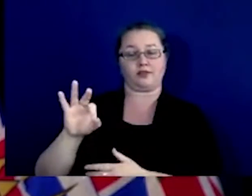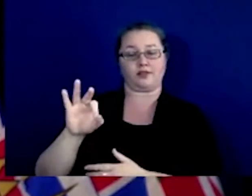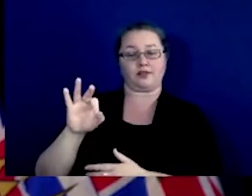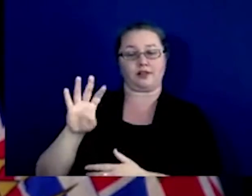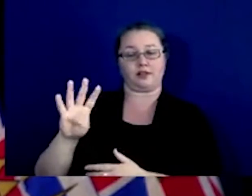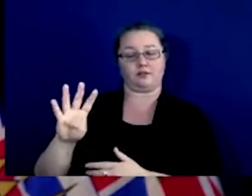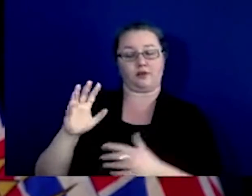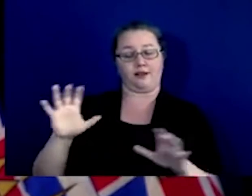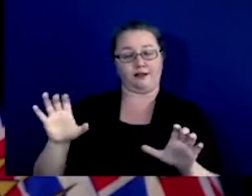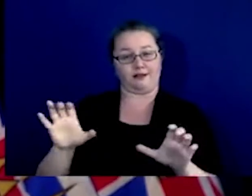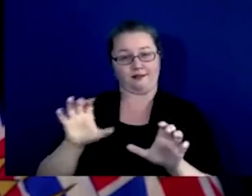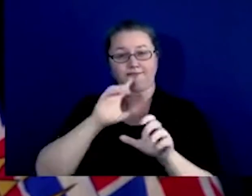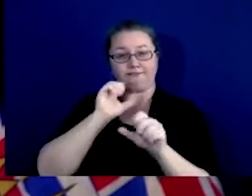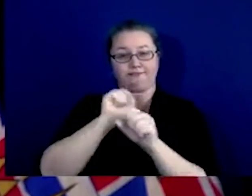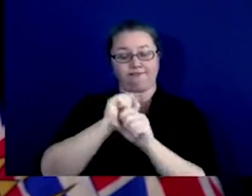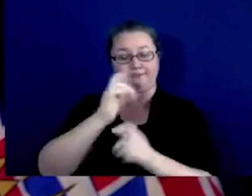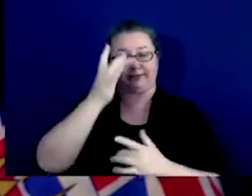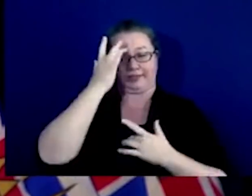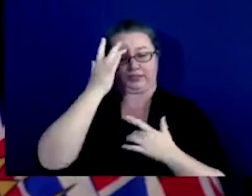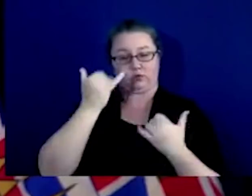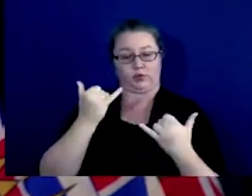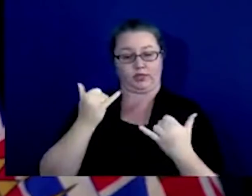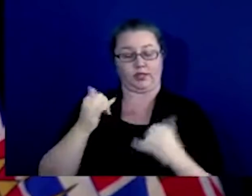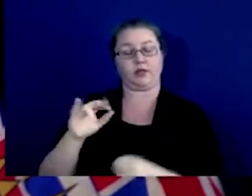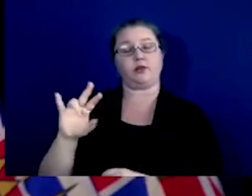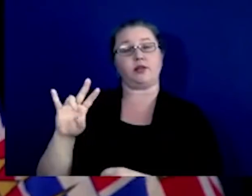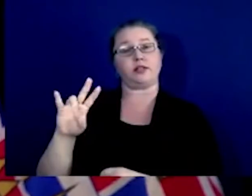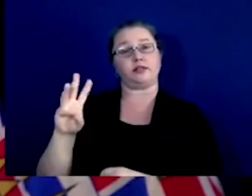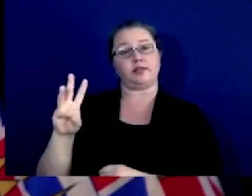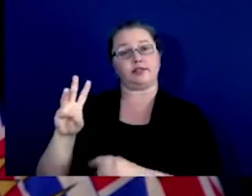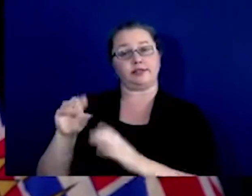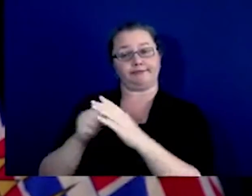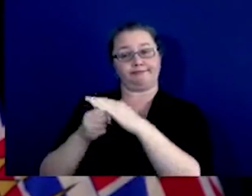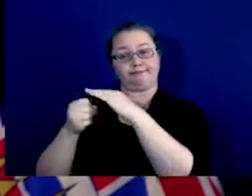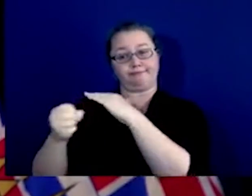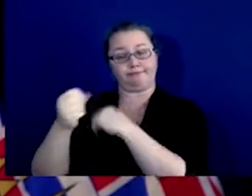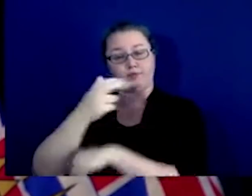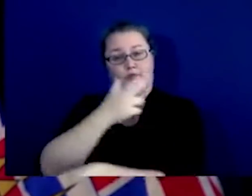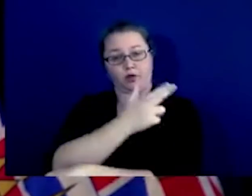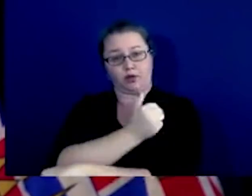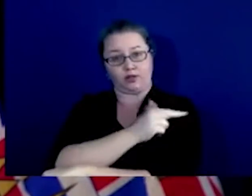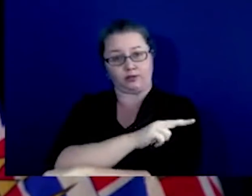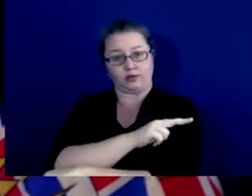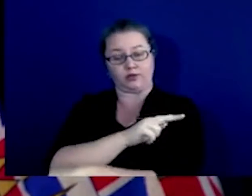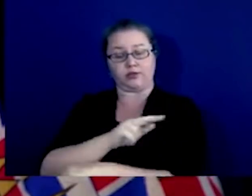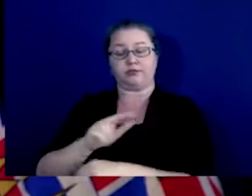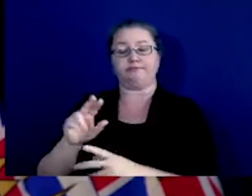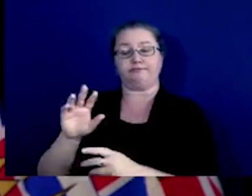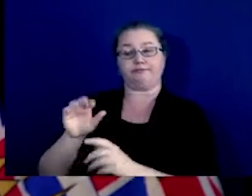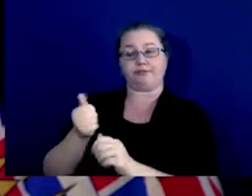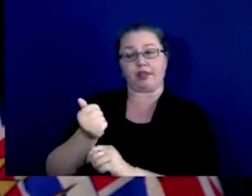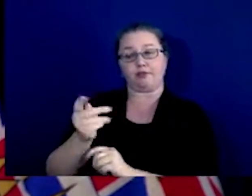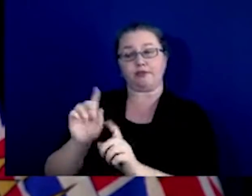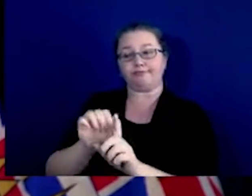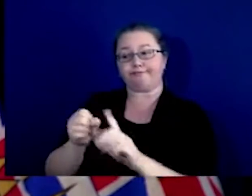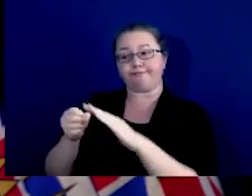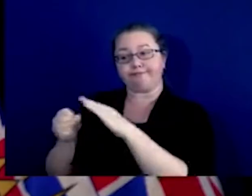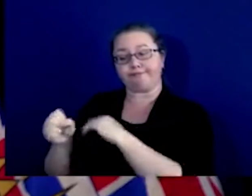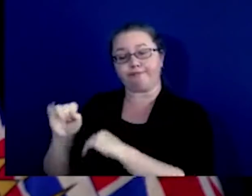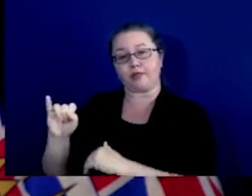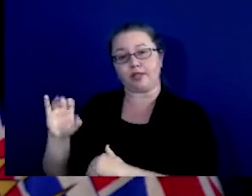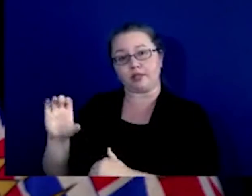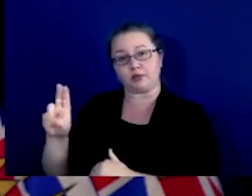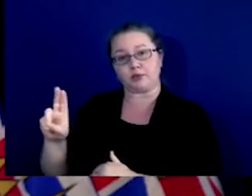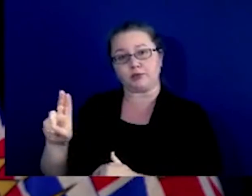Health Region, bringing the total number of people who've died from COVID-19 in British Columbia to 245. And our condolences go